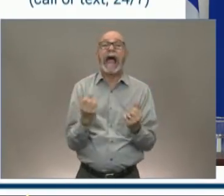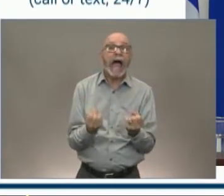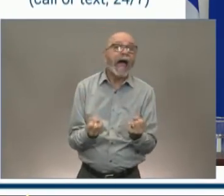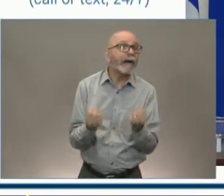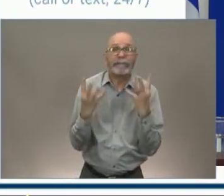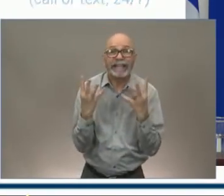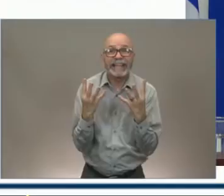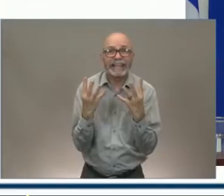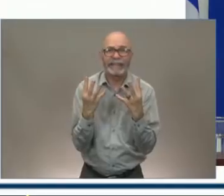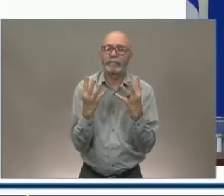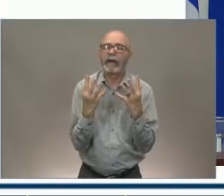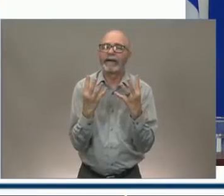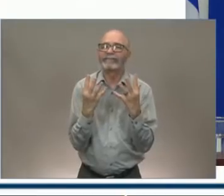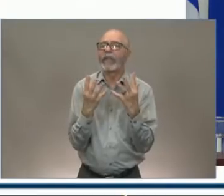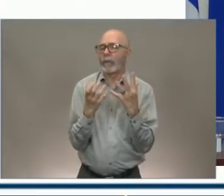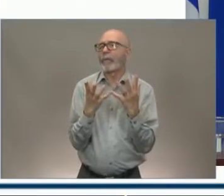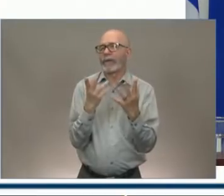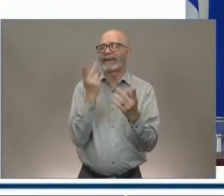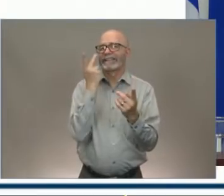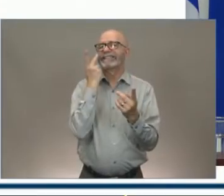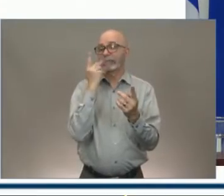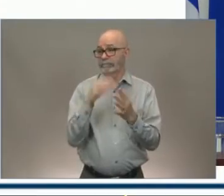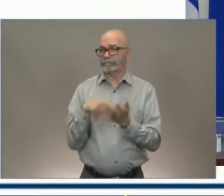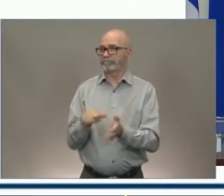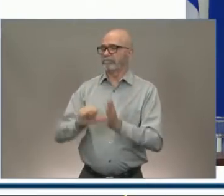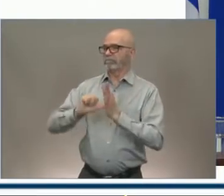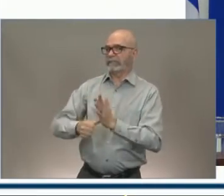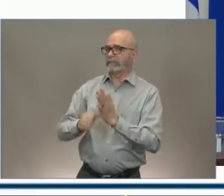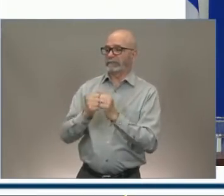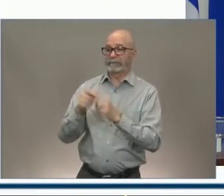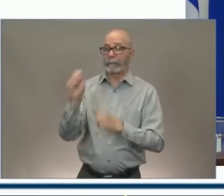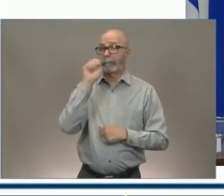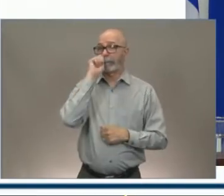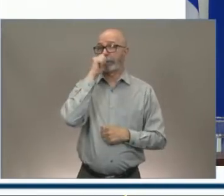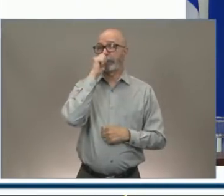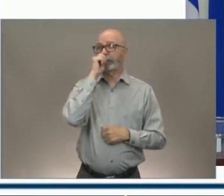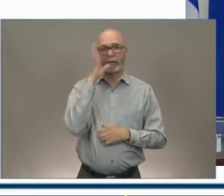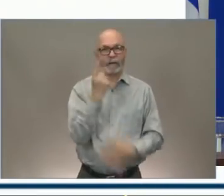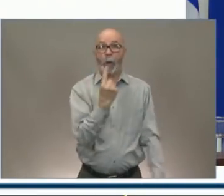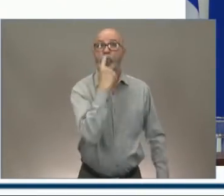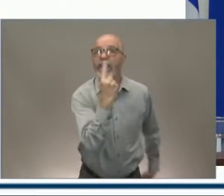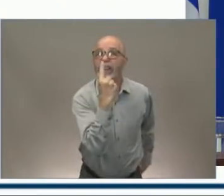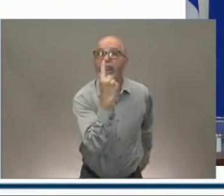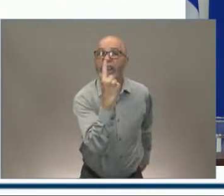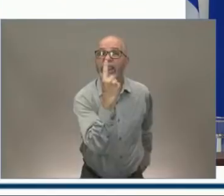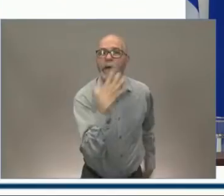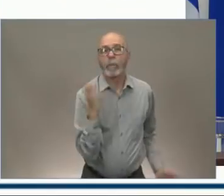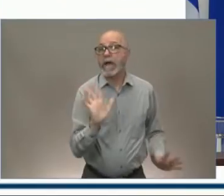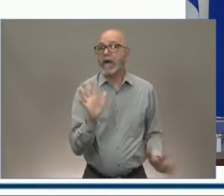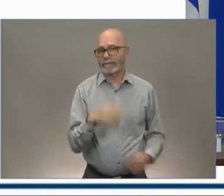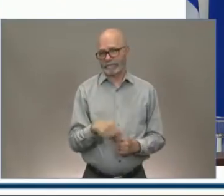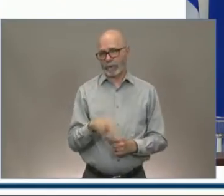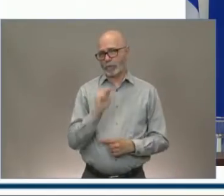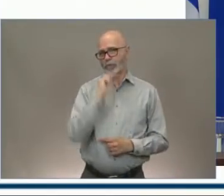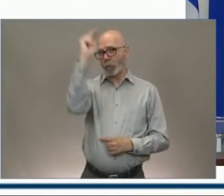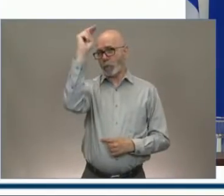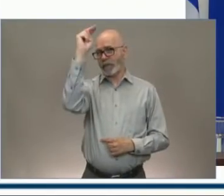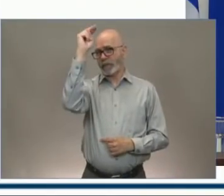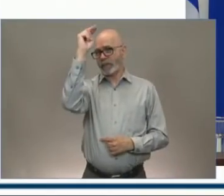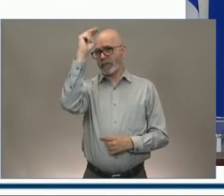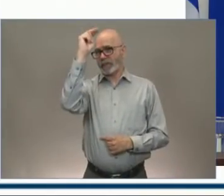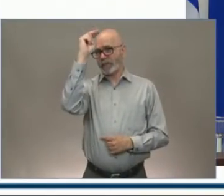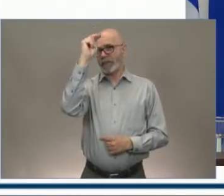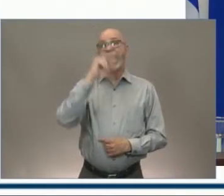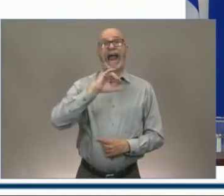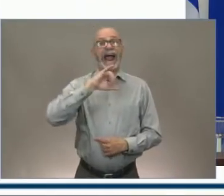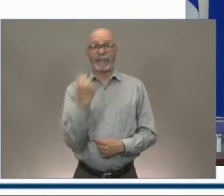the effectiveness of testing. Today we are reporting one case in the northern zone. It is the result of a close contact with a